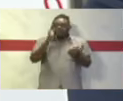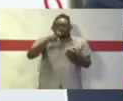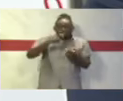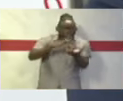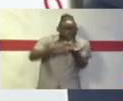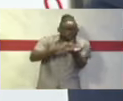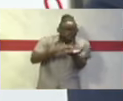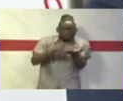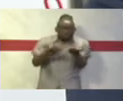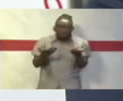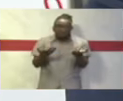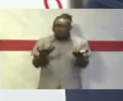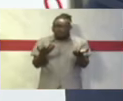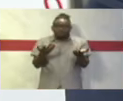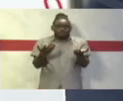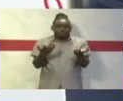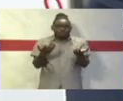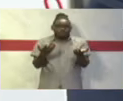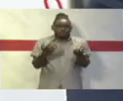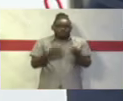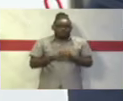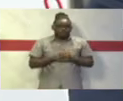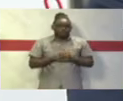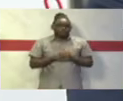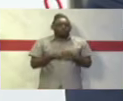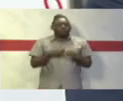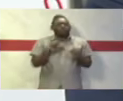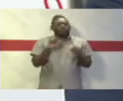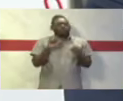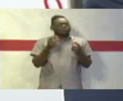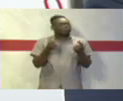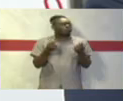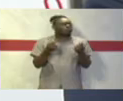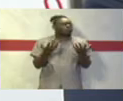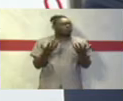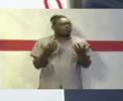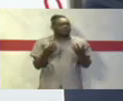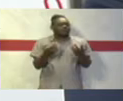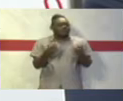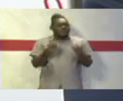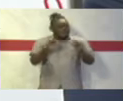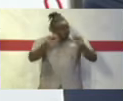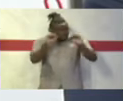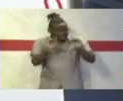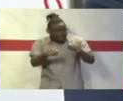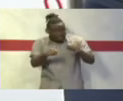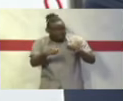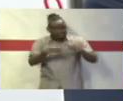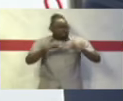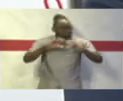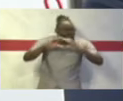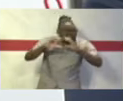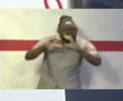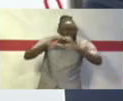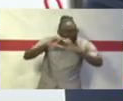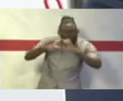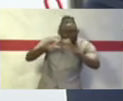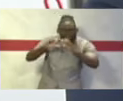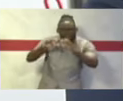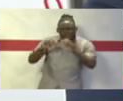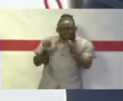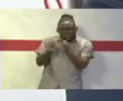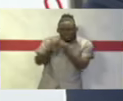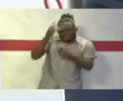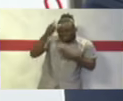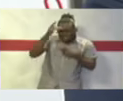That allows us though to engage those patients in a manner that is meaningful, and to the extent where